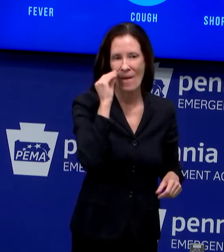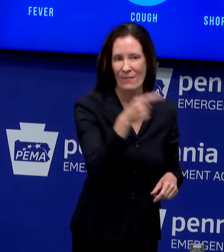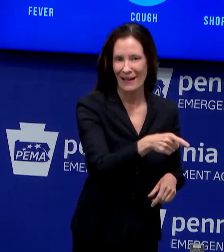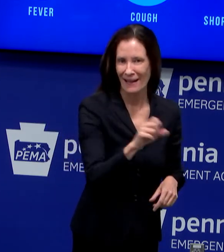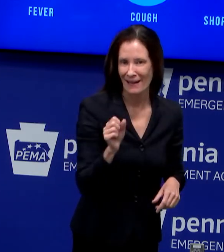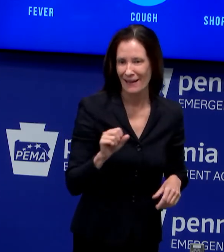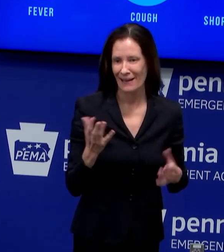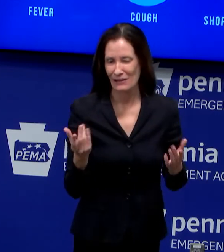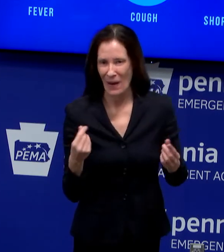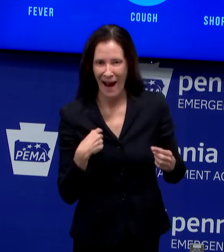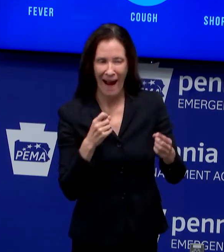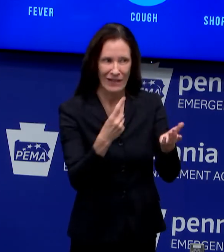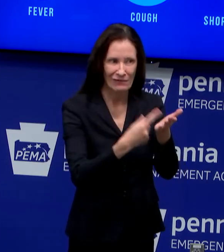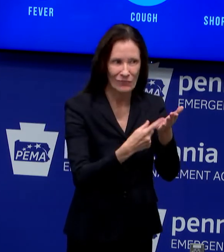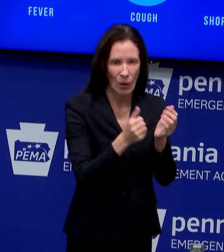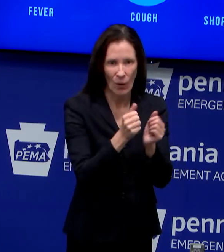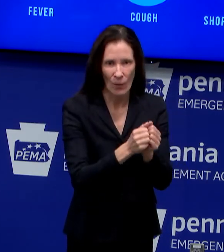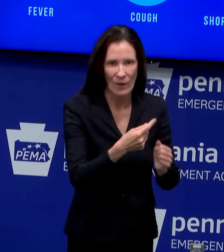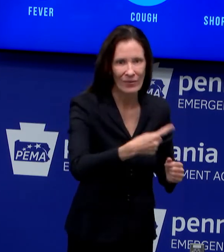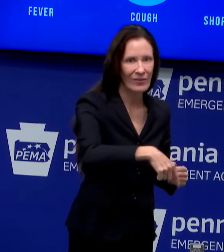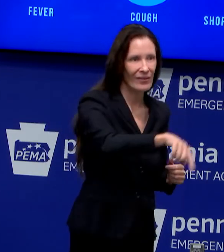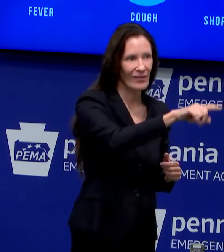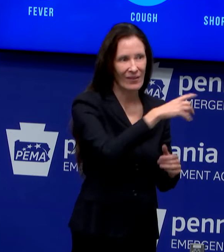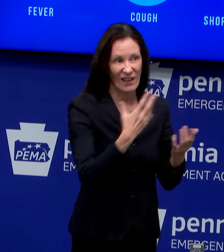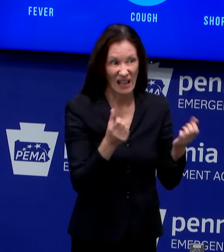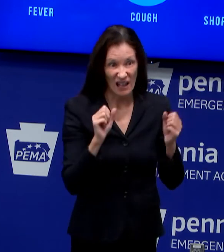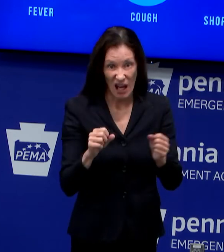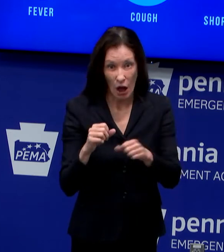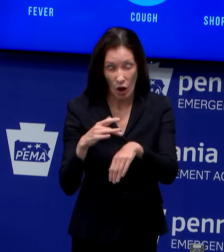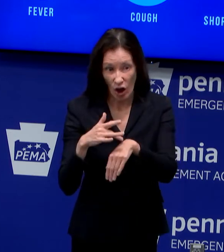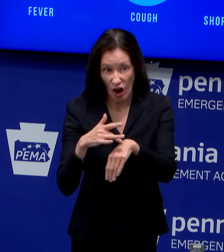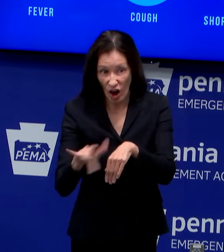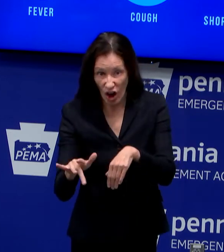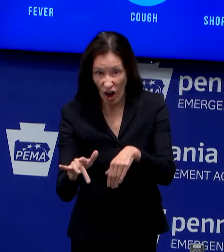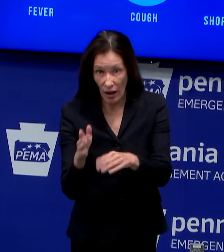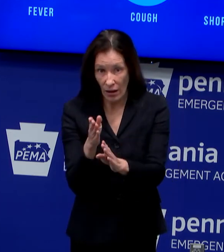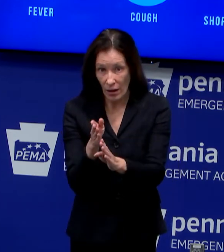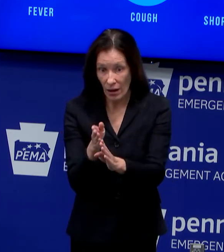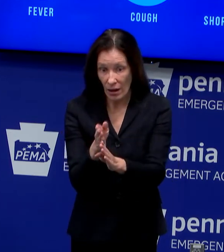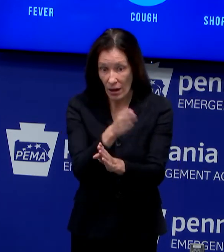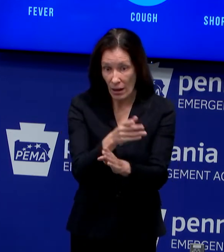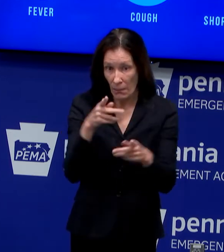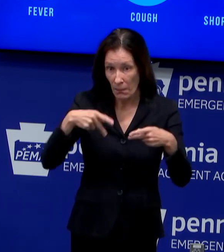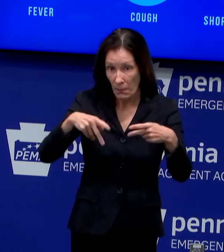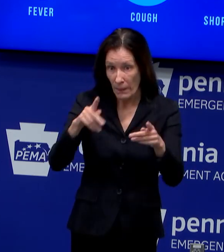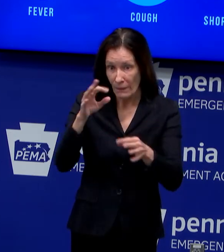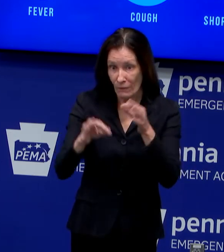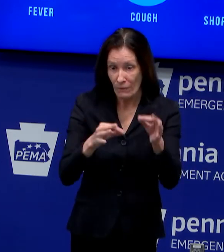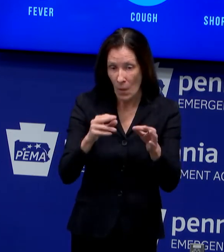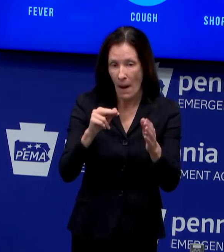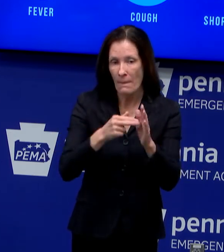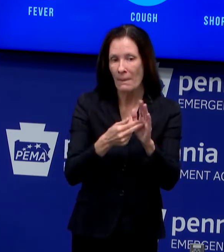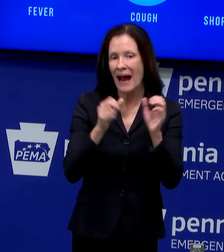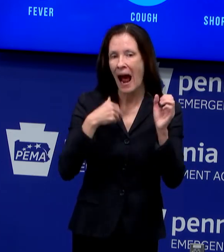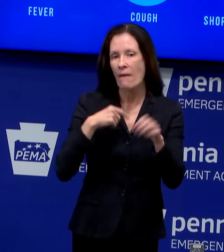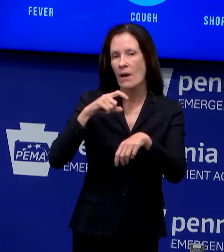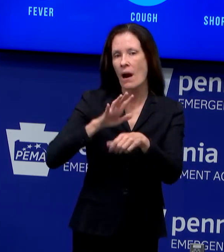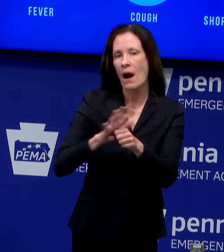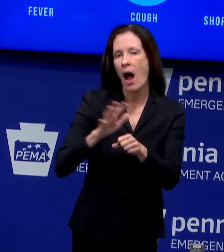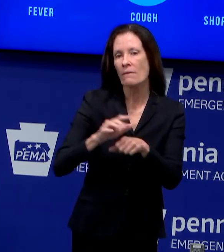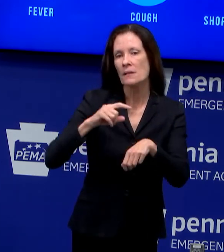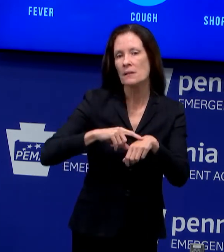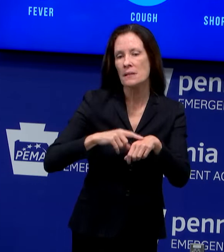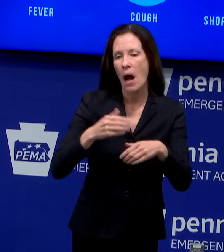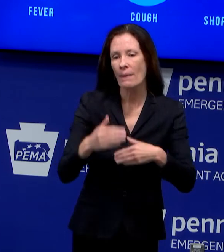the ability to count. Up until now, you had to wait until the polls were closed. The legislature has moved it up to